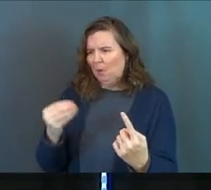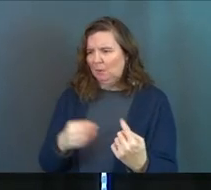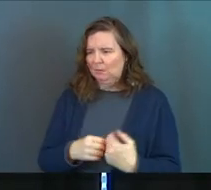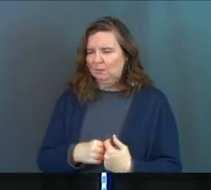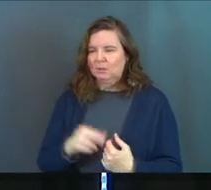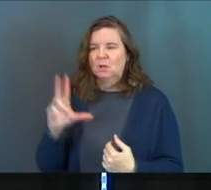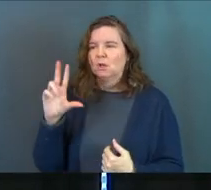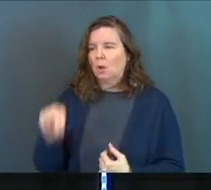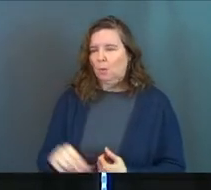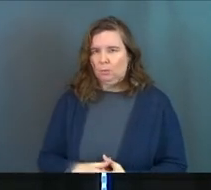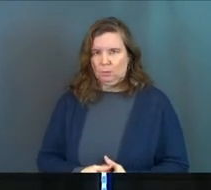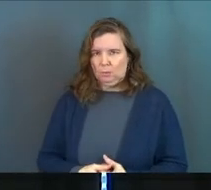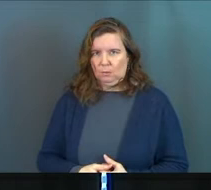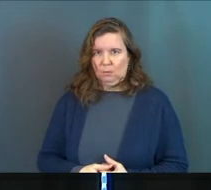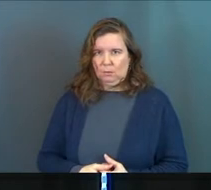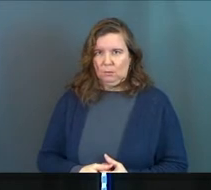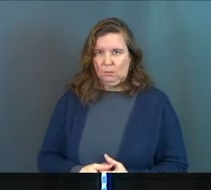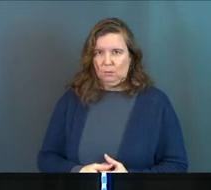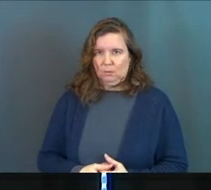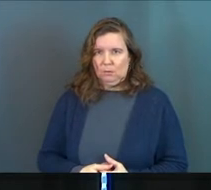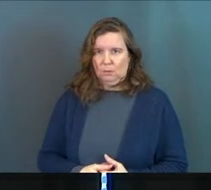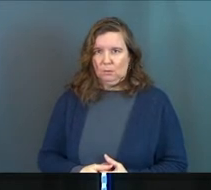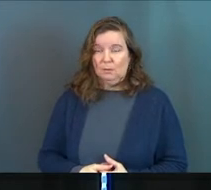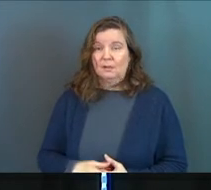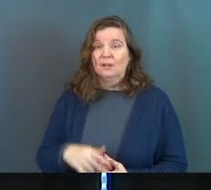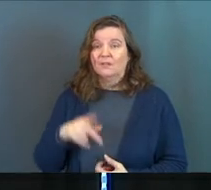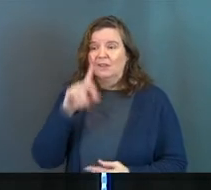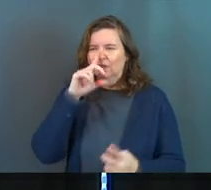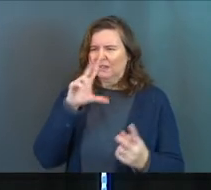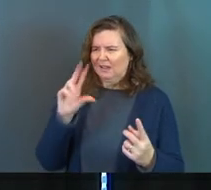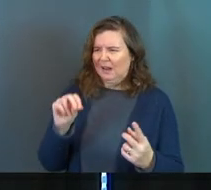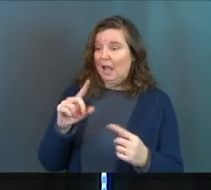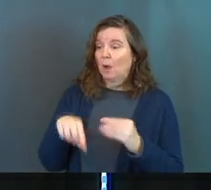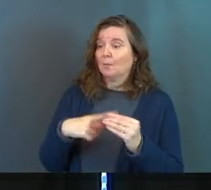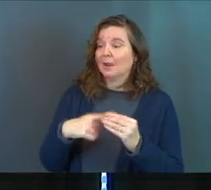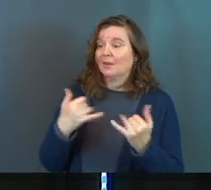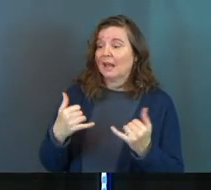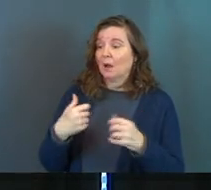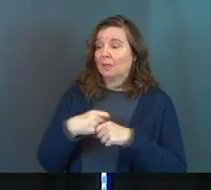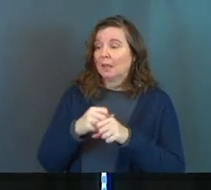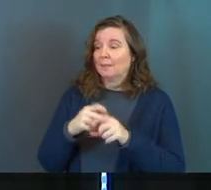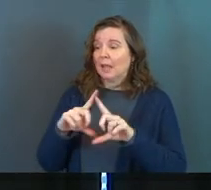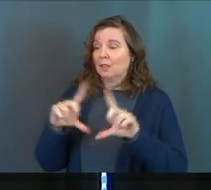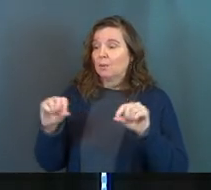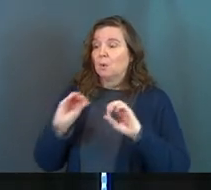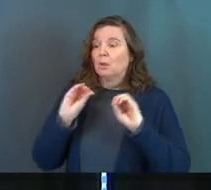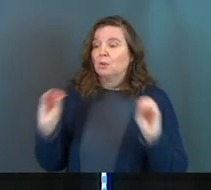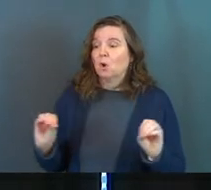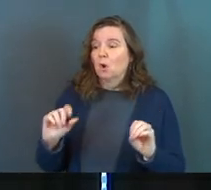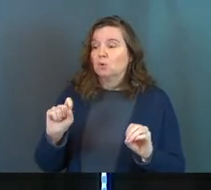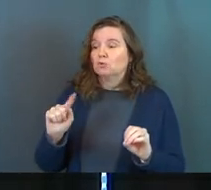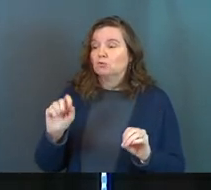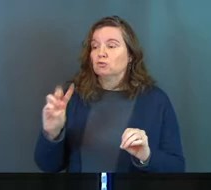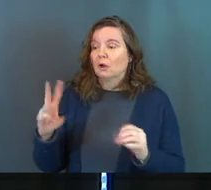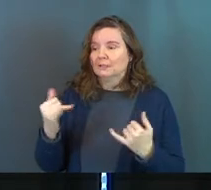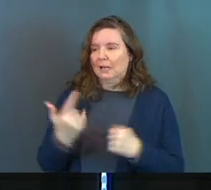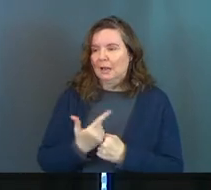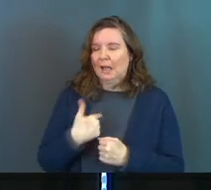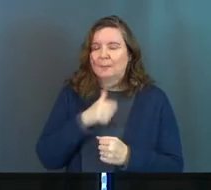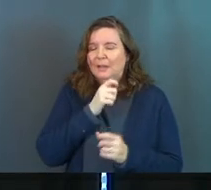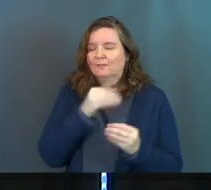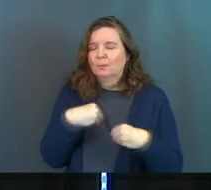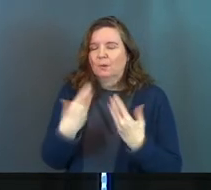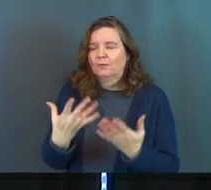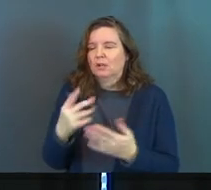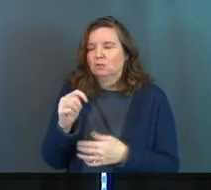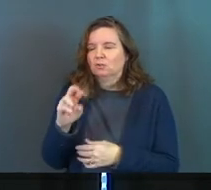go. No, it's not what he says. Pharaoh's like, how about they do bricks without straw today? I'm not even